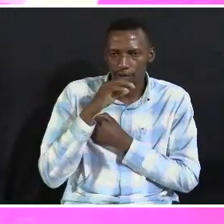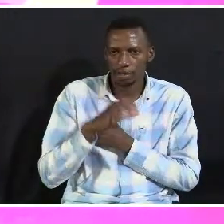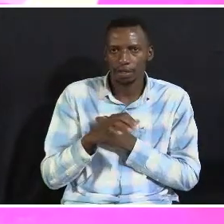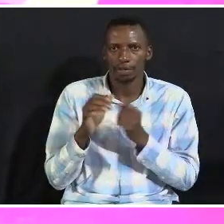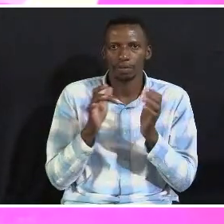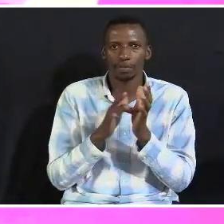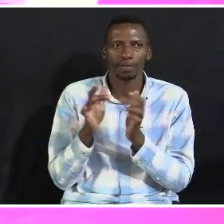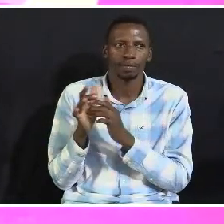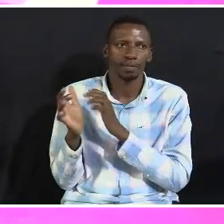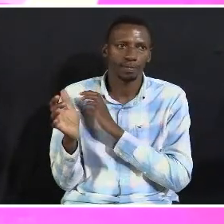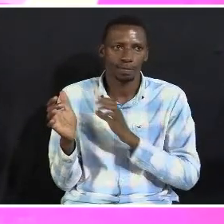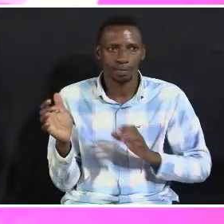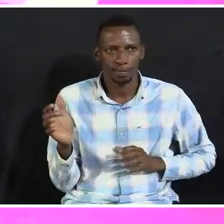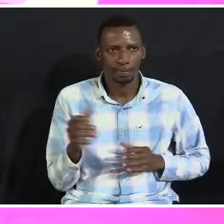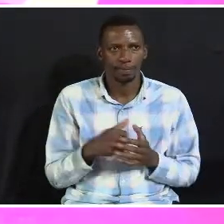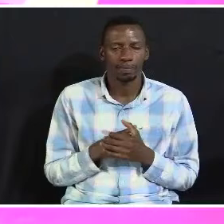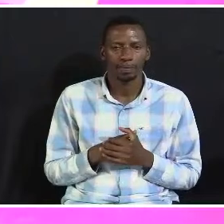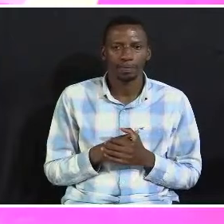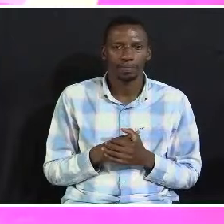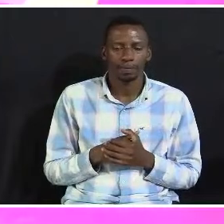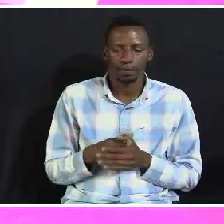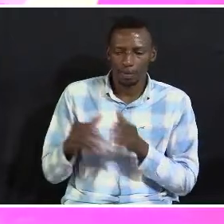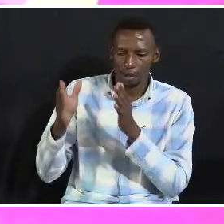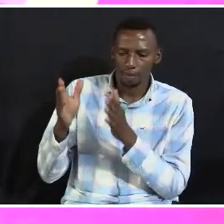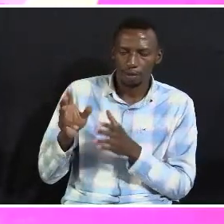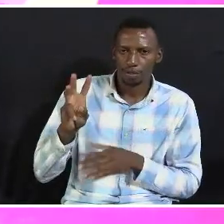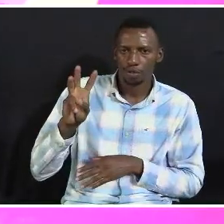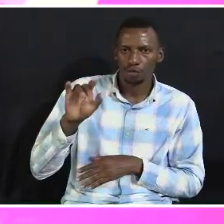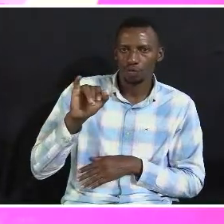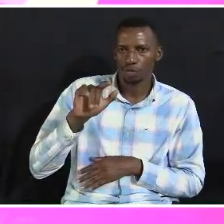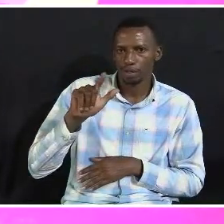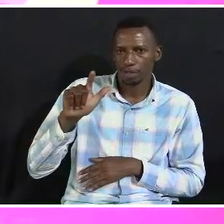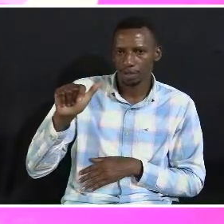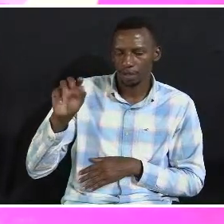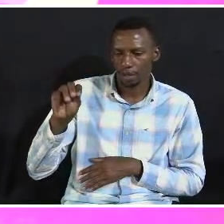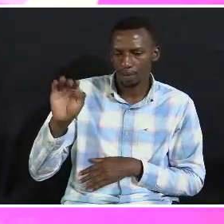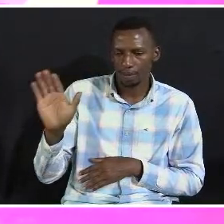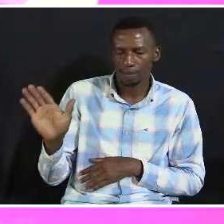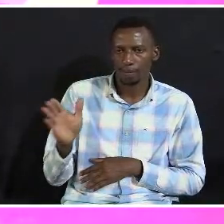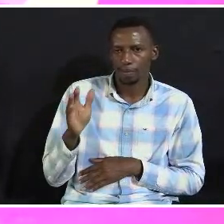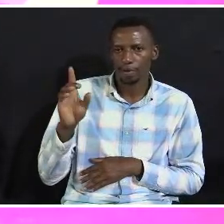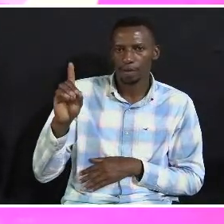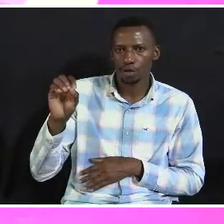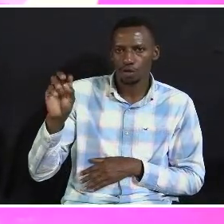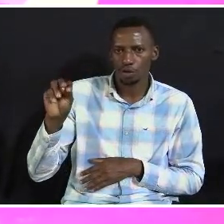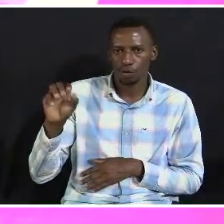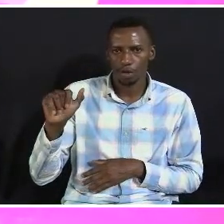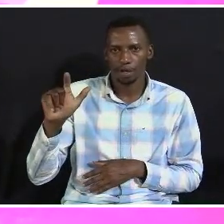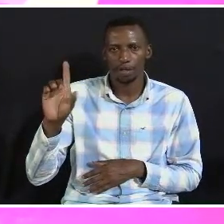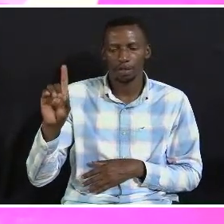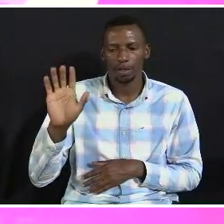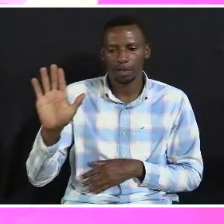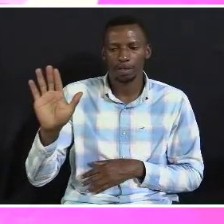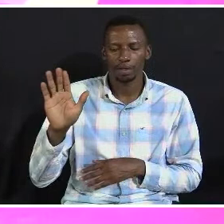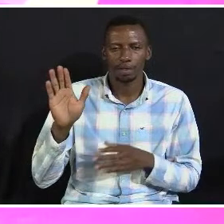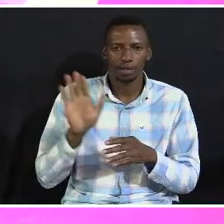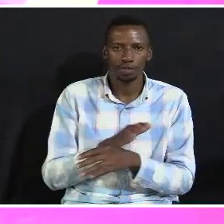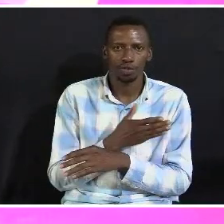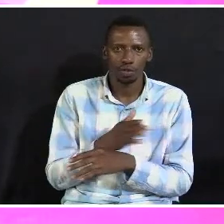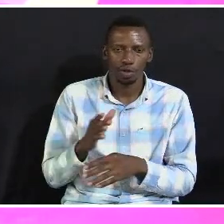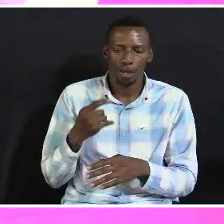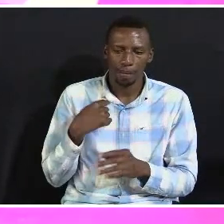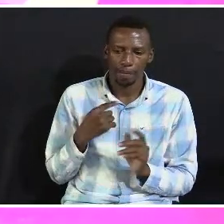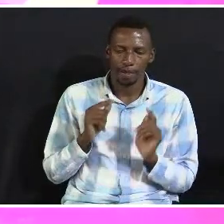William MacDonald, in the song "I Am Coming to the Cross," SDA